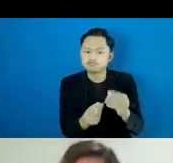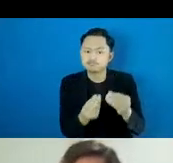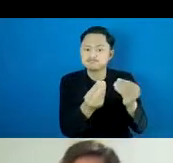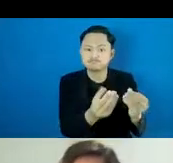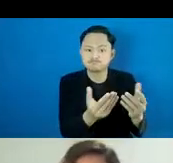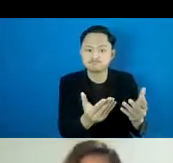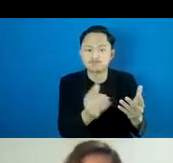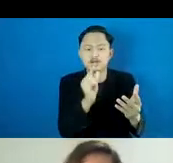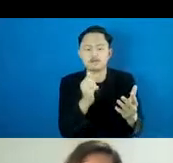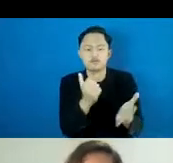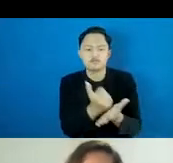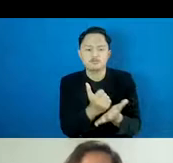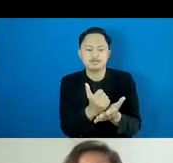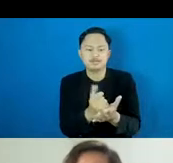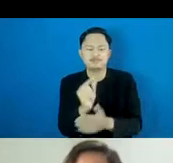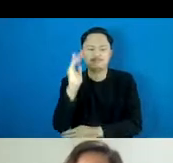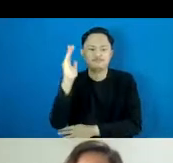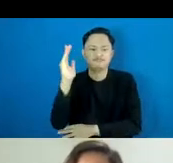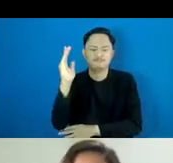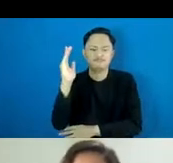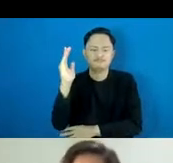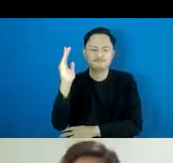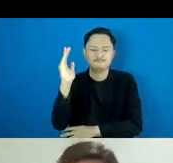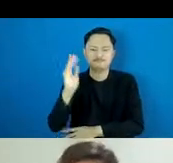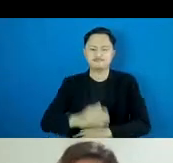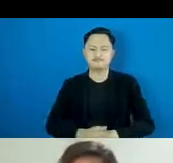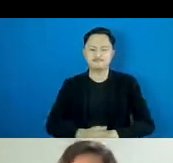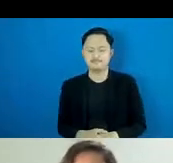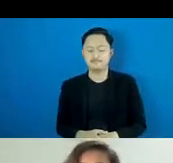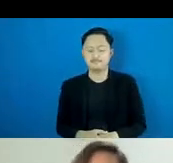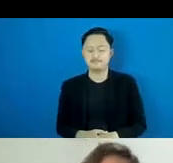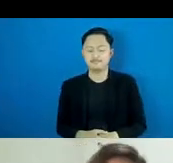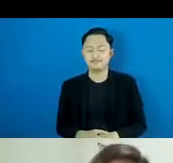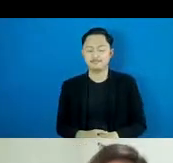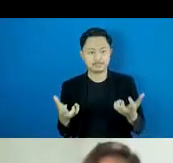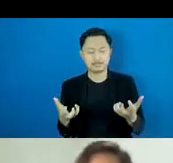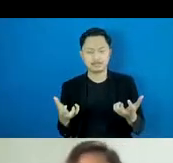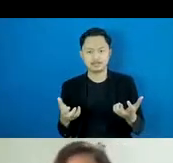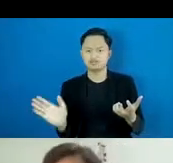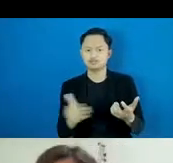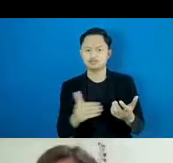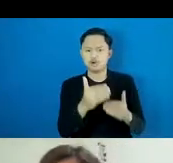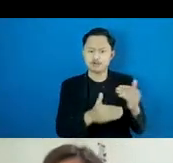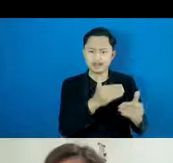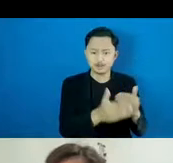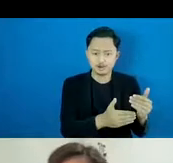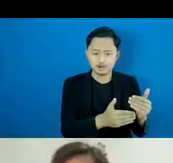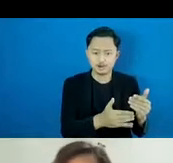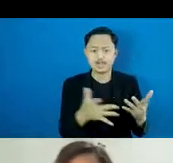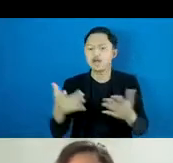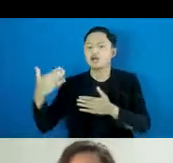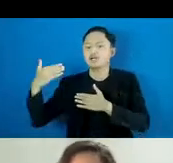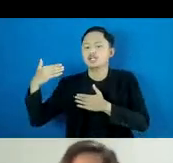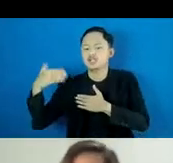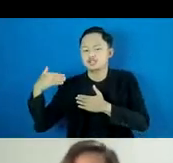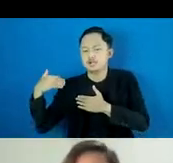saw in the latest presentation, is a separation of operation and all the other responsibilities in the